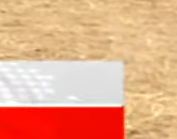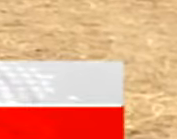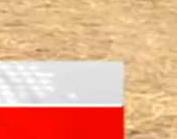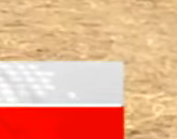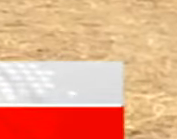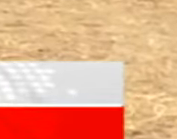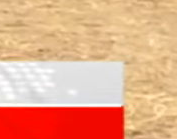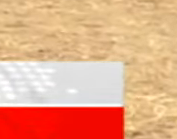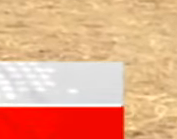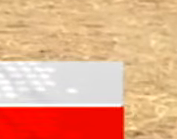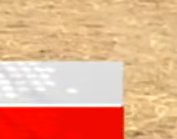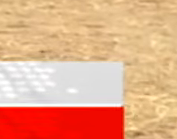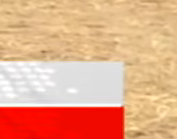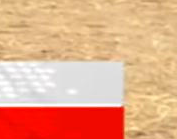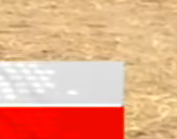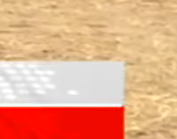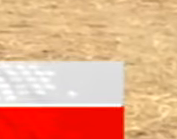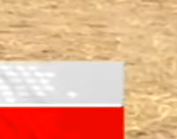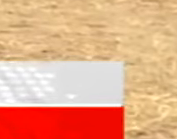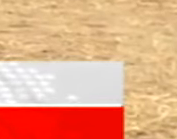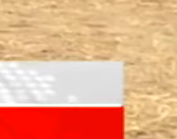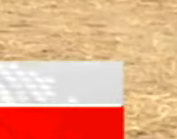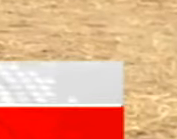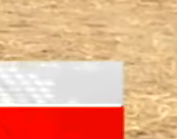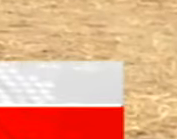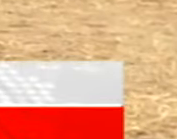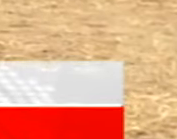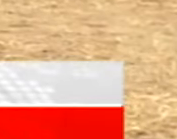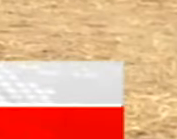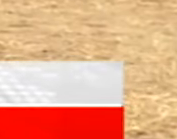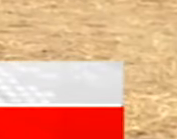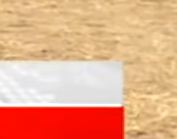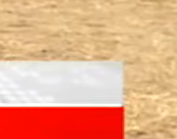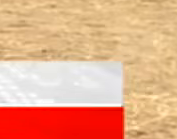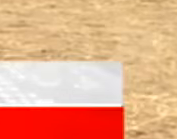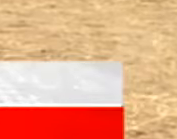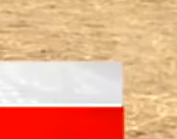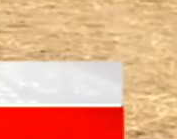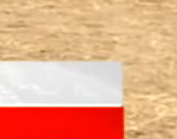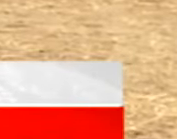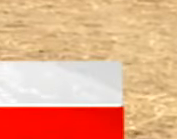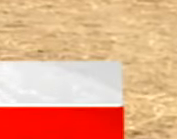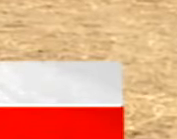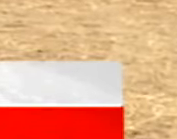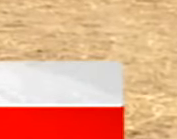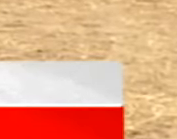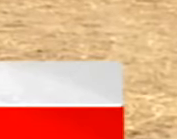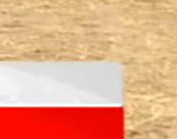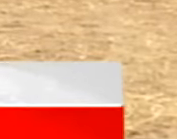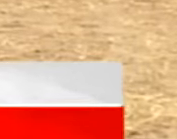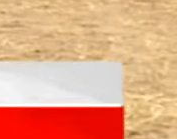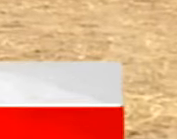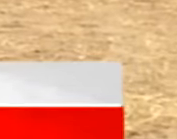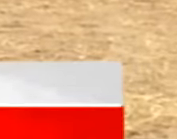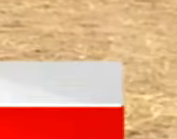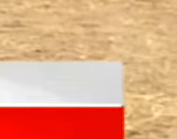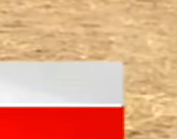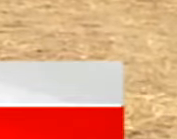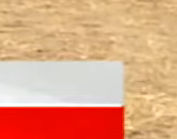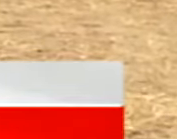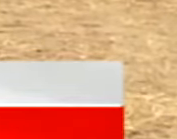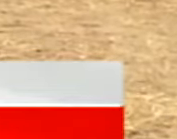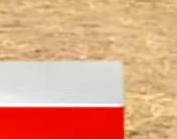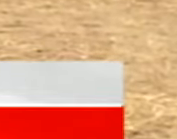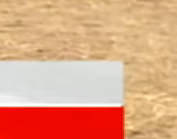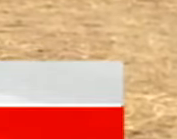infrastructure, that is horizontal infrastructure, has been going on right here in this land, piece of land. And currently,